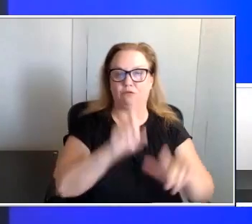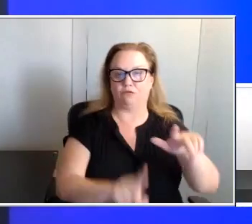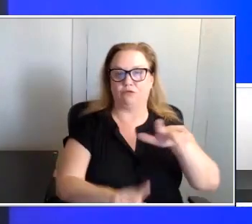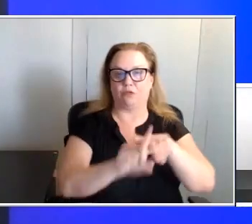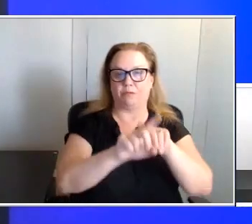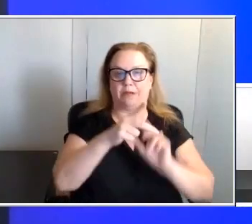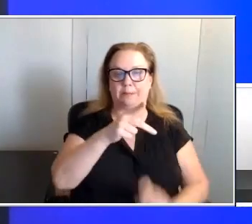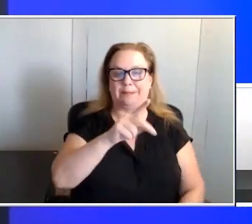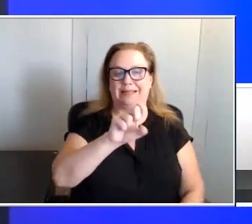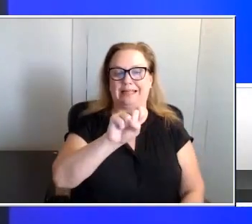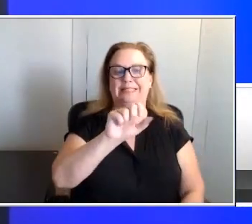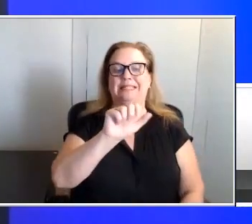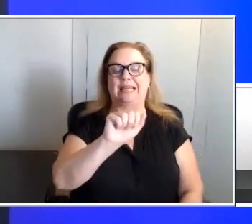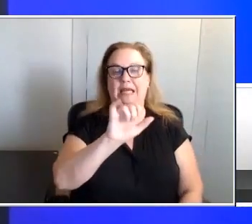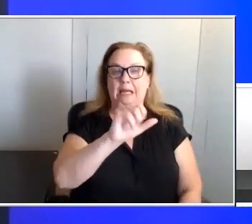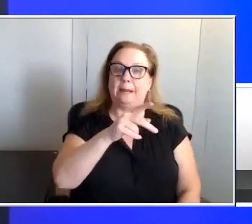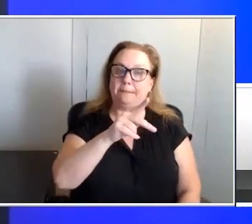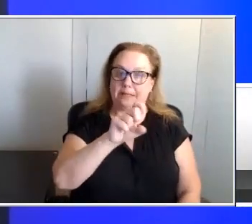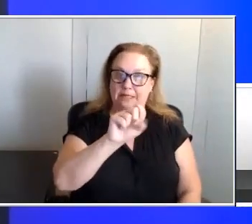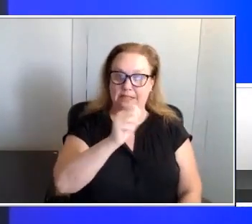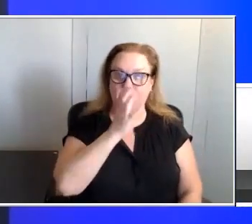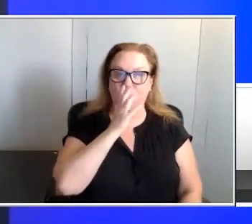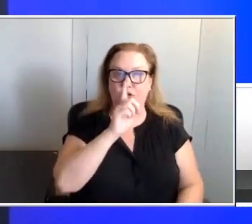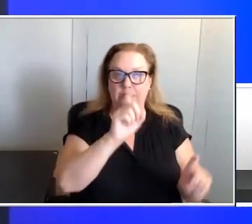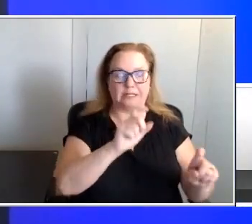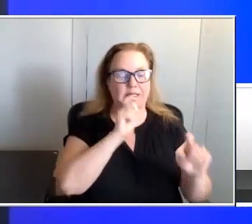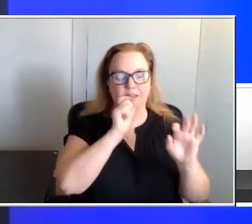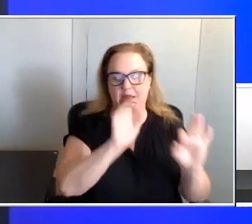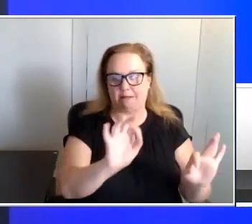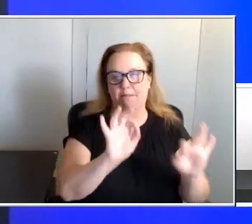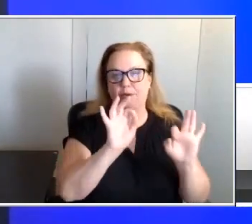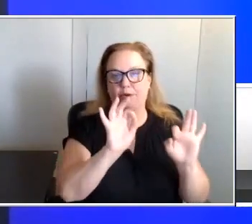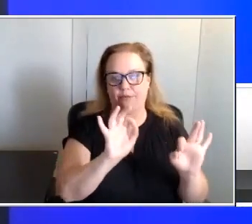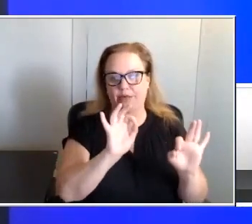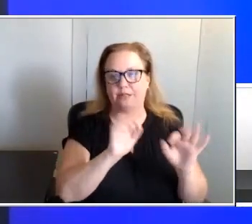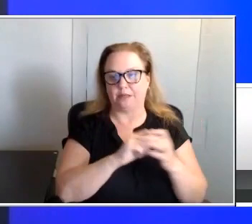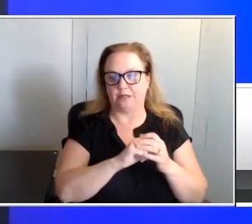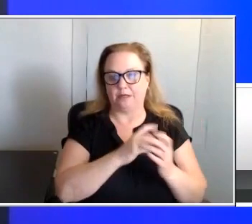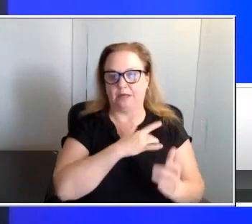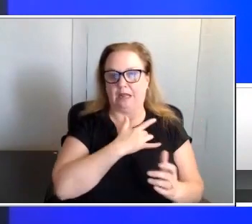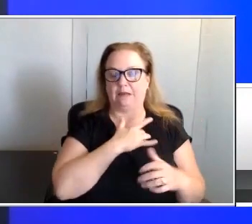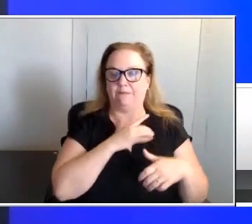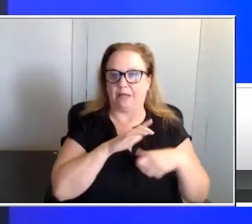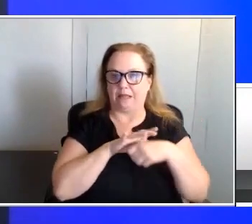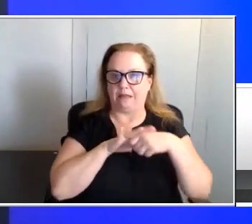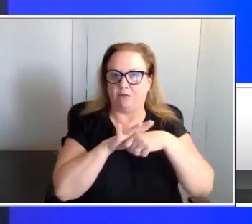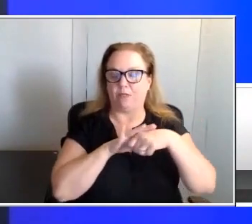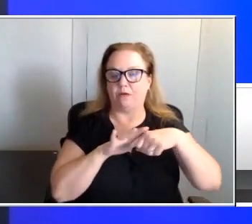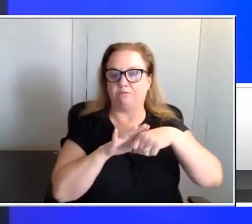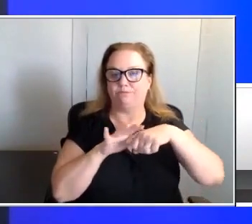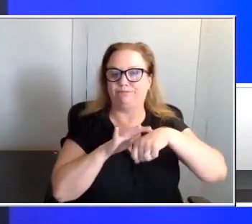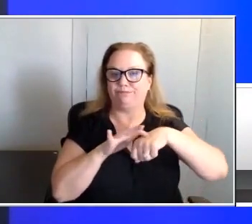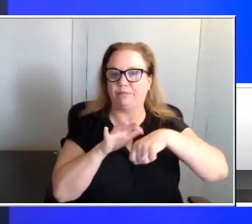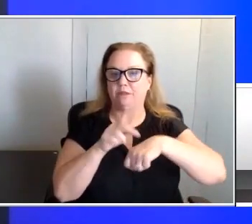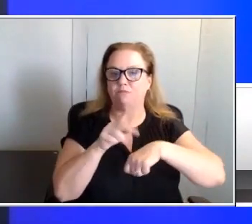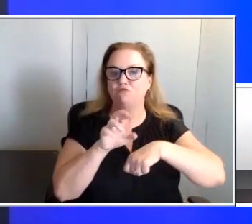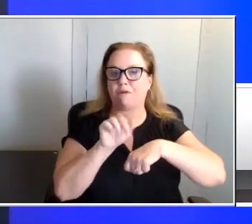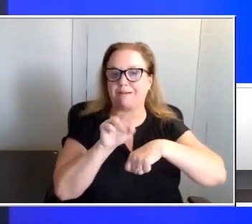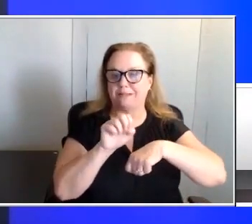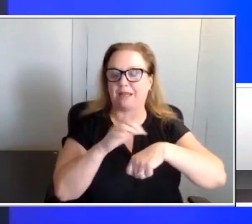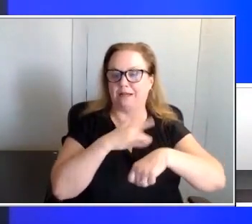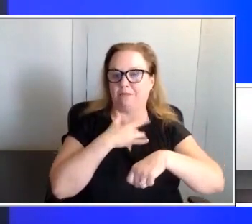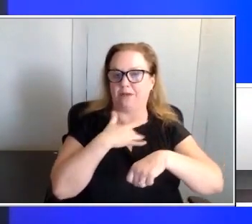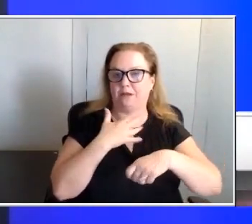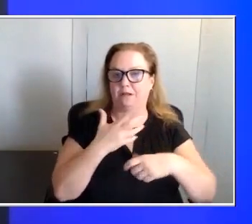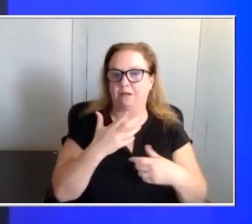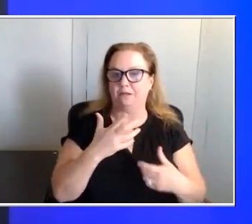why PSA, while it's a good test, it's not a perfect test. And feeling the prostate can help us identify some of those men who have PSA poorly producing